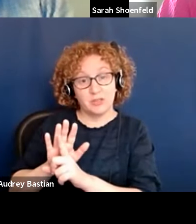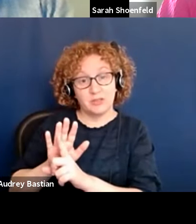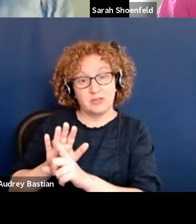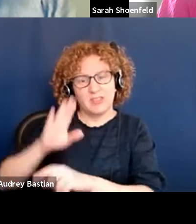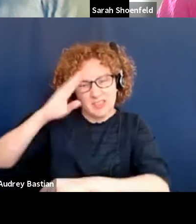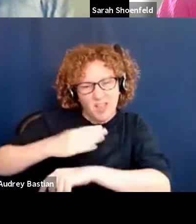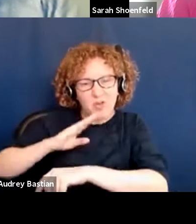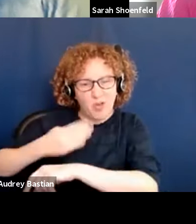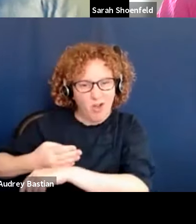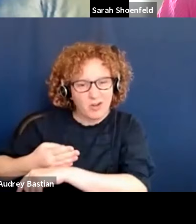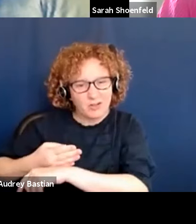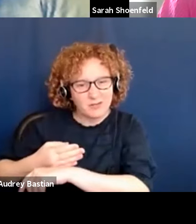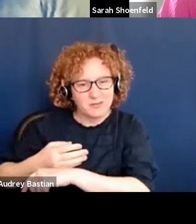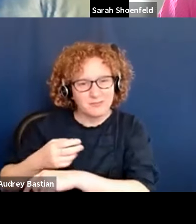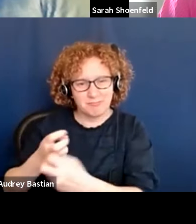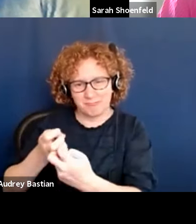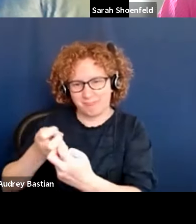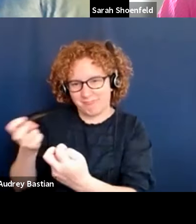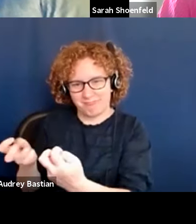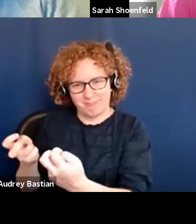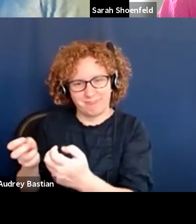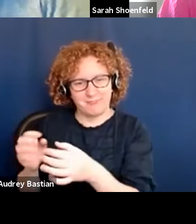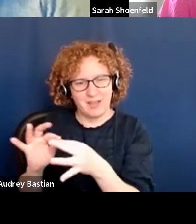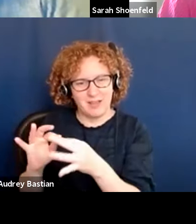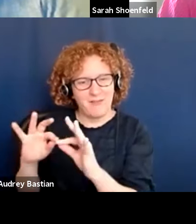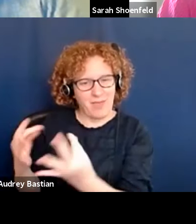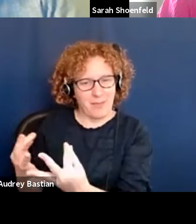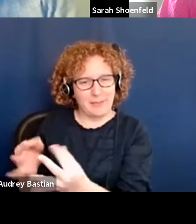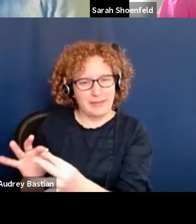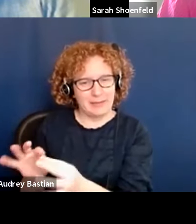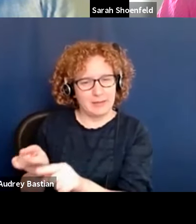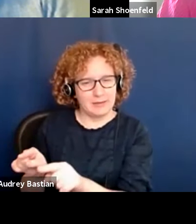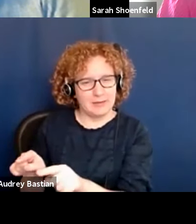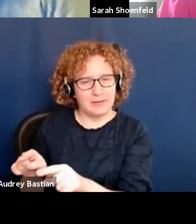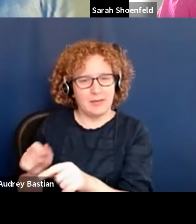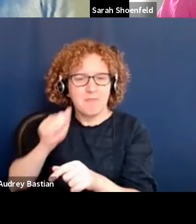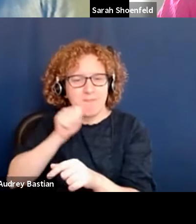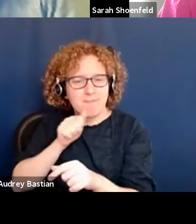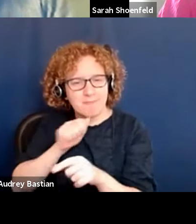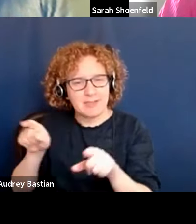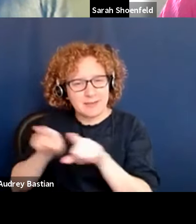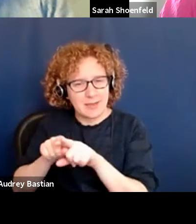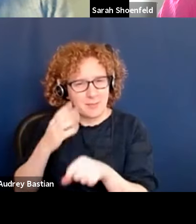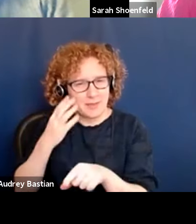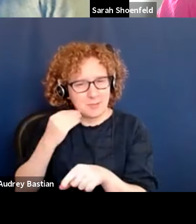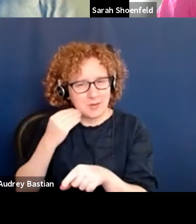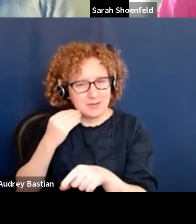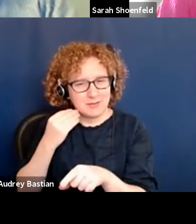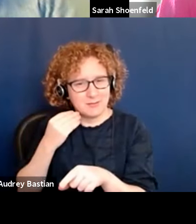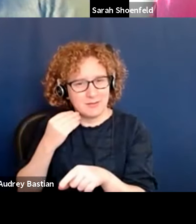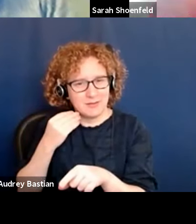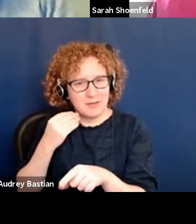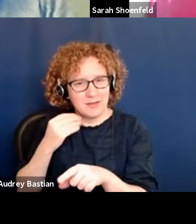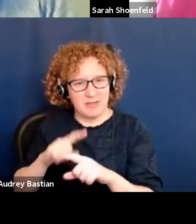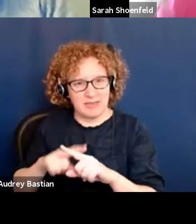son or daughter, you know, somebody else that's close with them and their family and who may have, you know, gone through the same experiences, but obviously it was